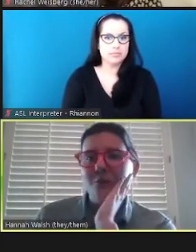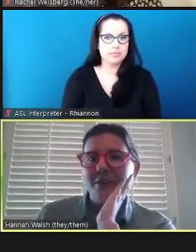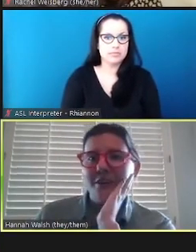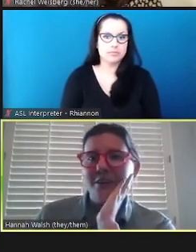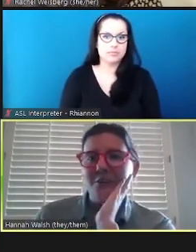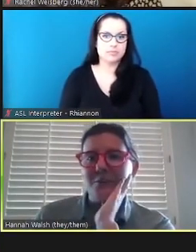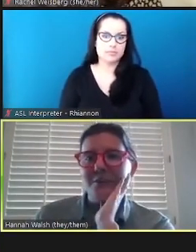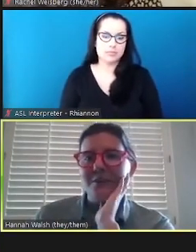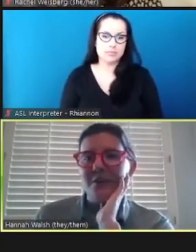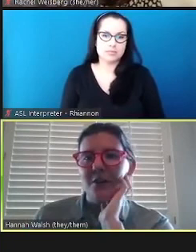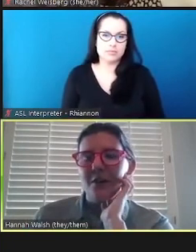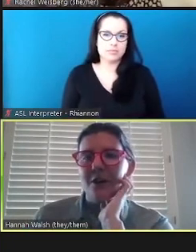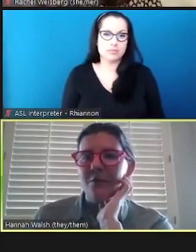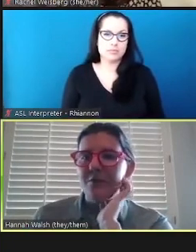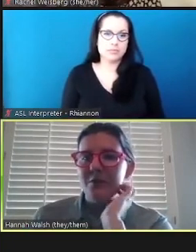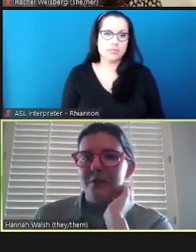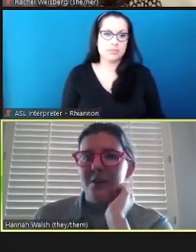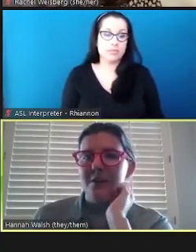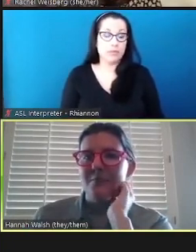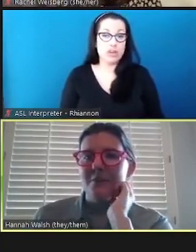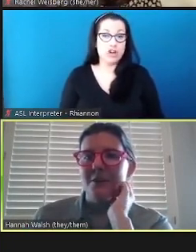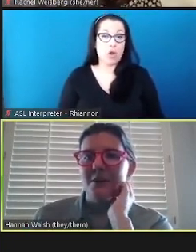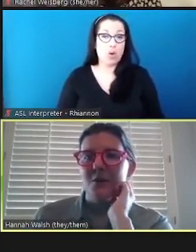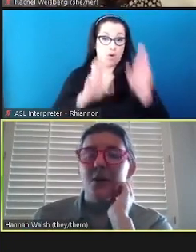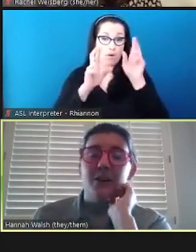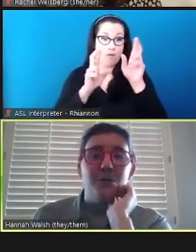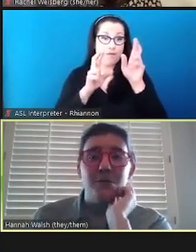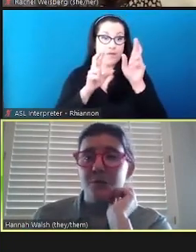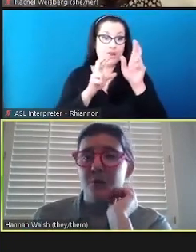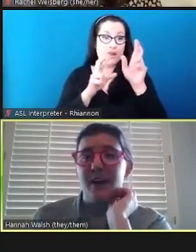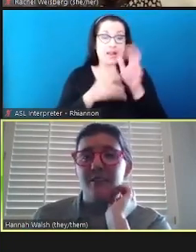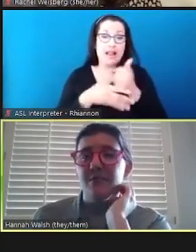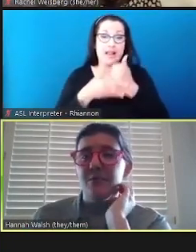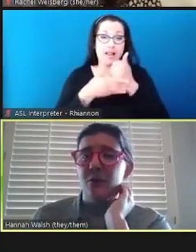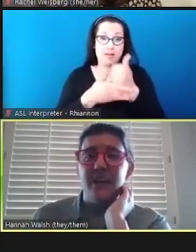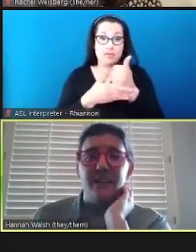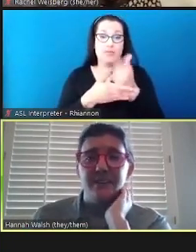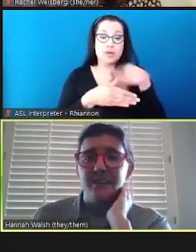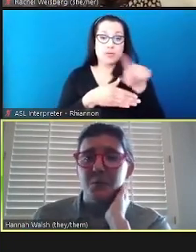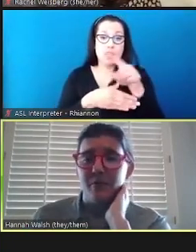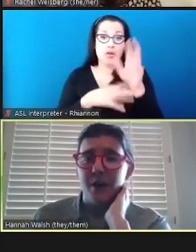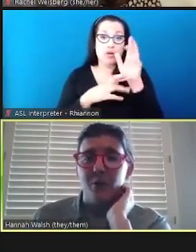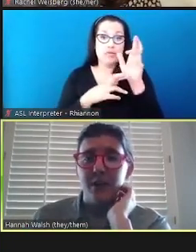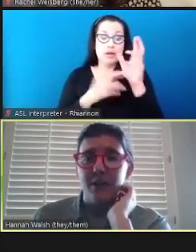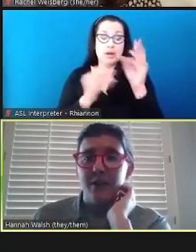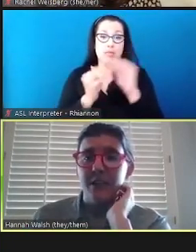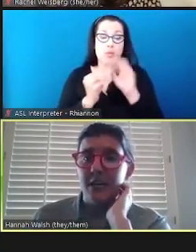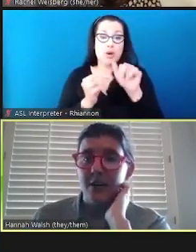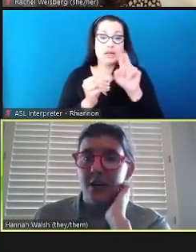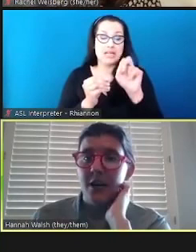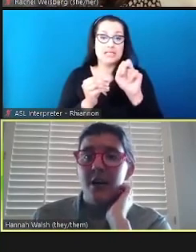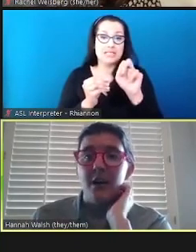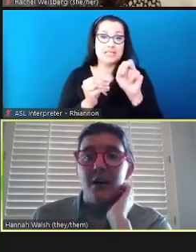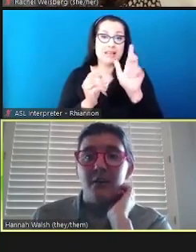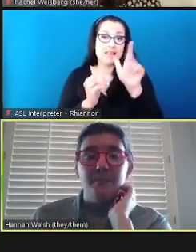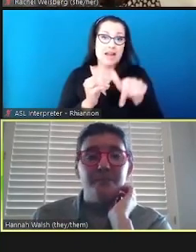So hopefully this was all helpful, and hopefully we'll have more cases that provide more clarity